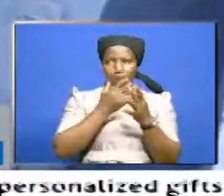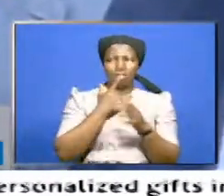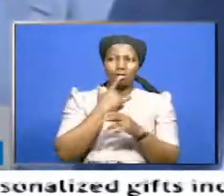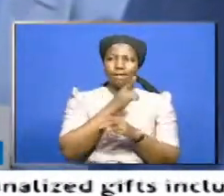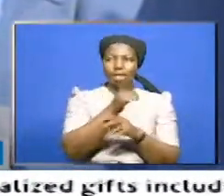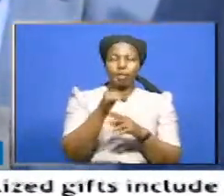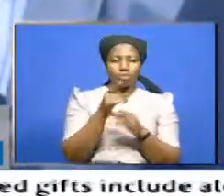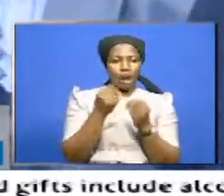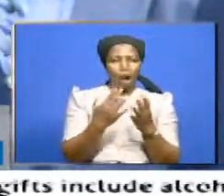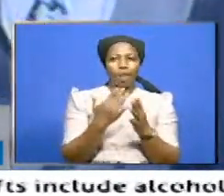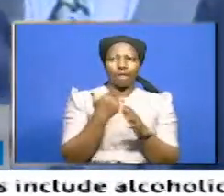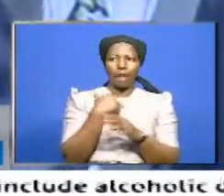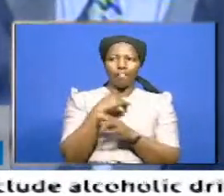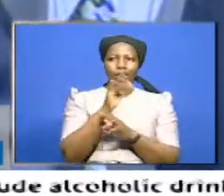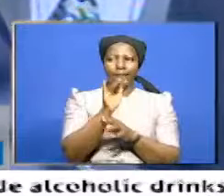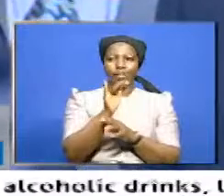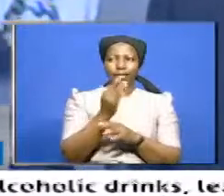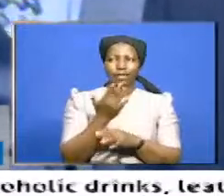asked for.